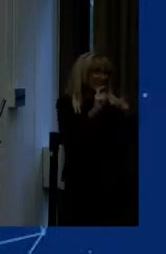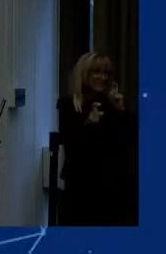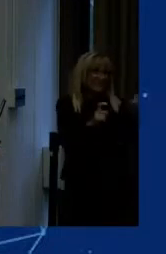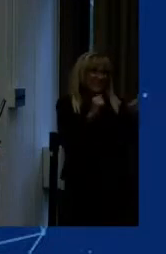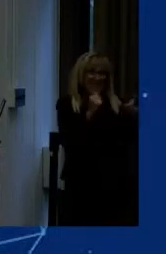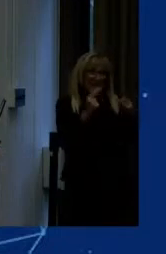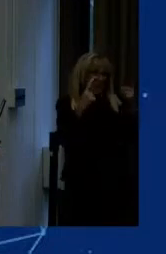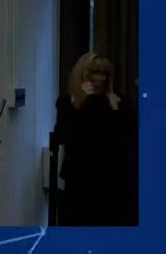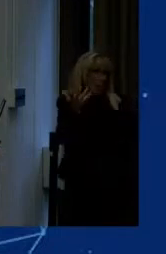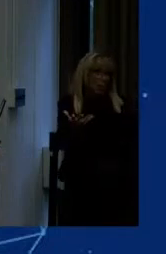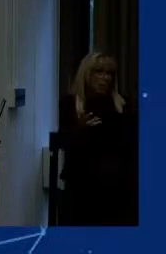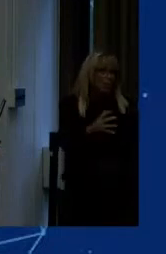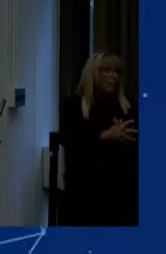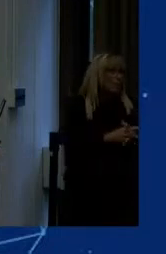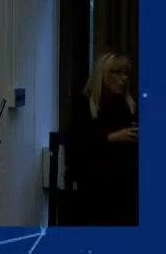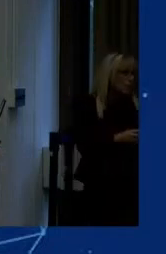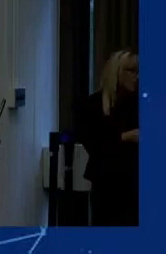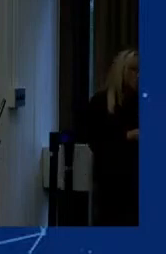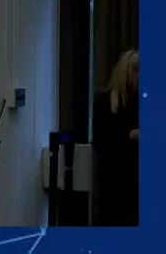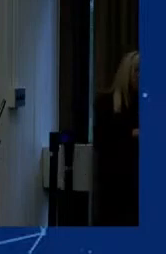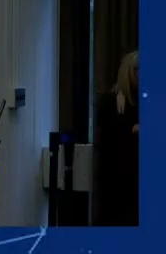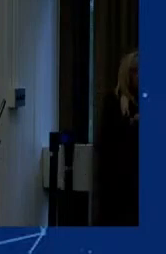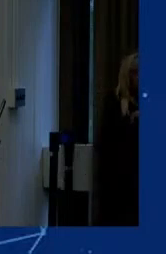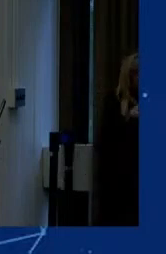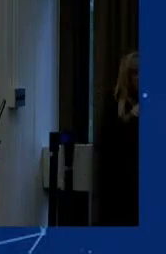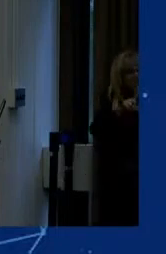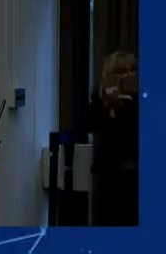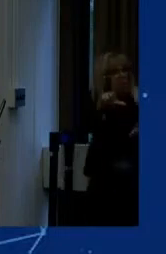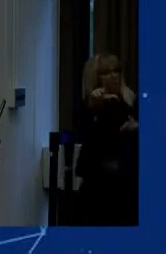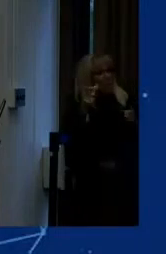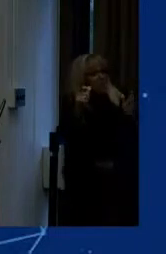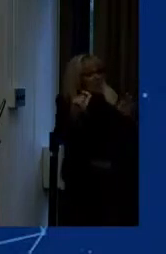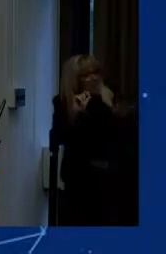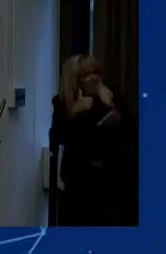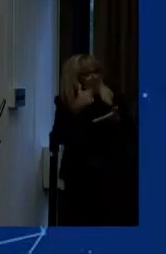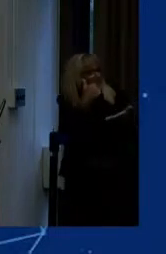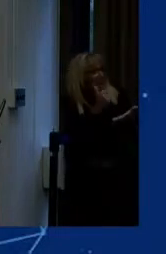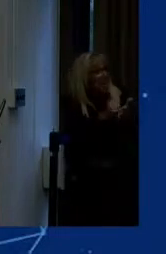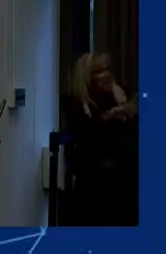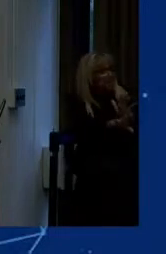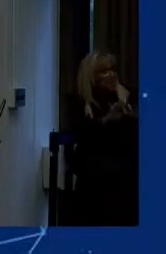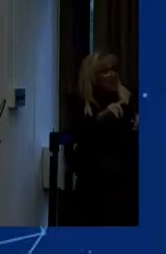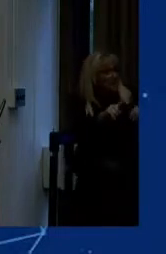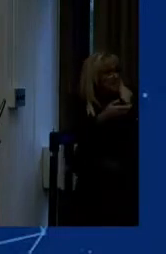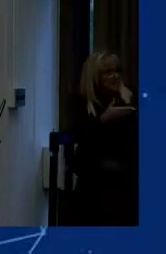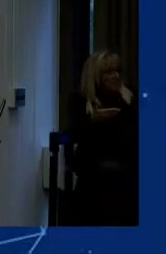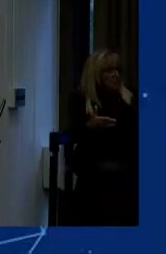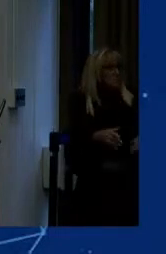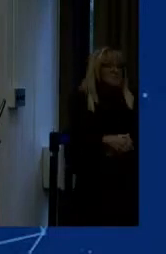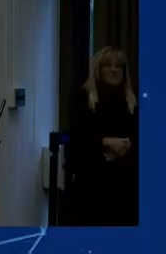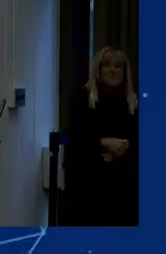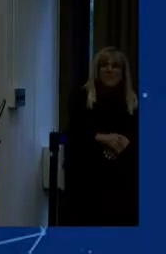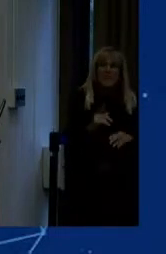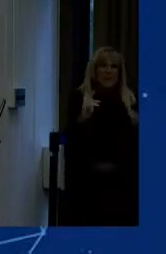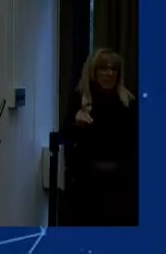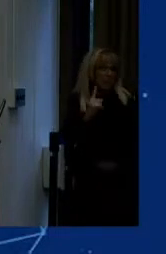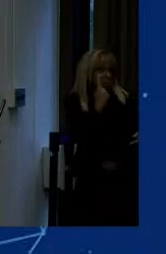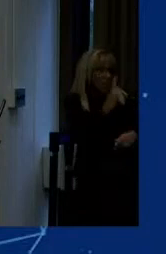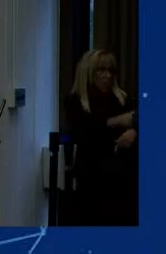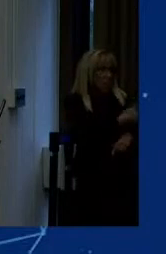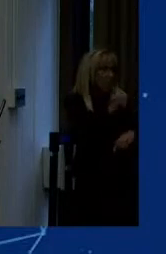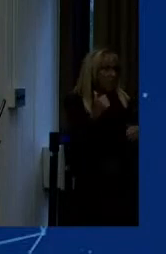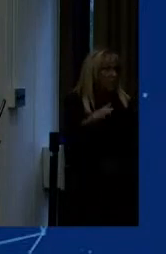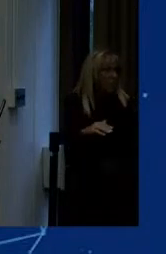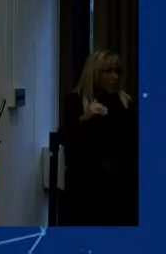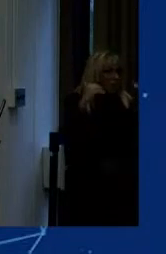going to work generally. But you can work with a librarian to help you find sources like that. And then finally, one of the highest level